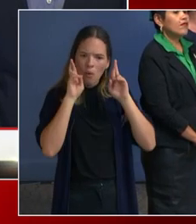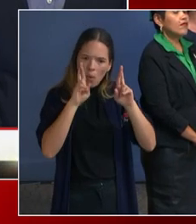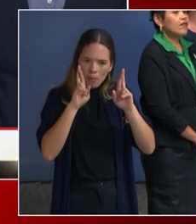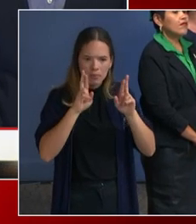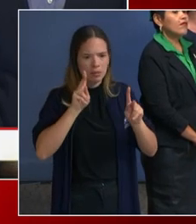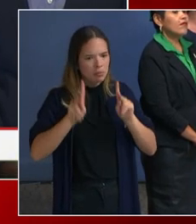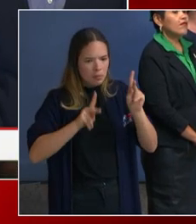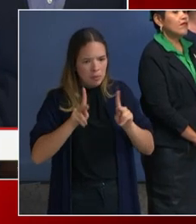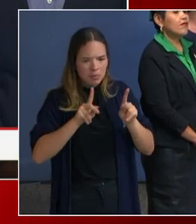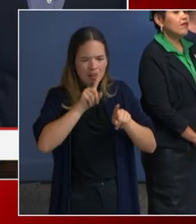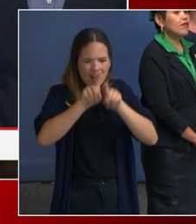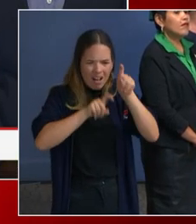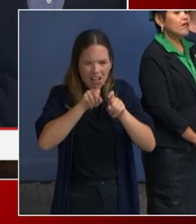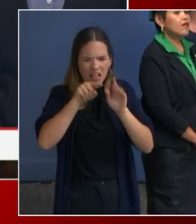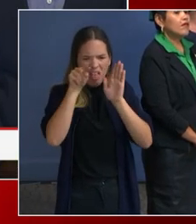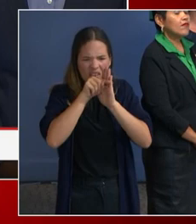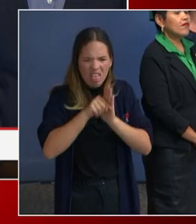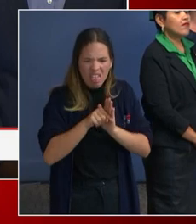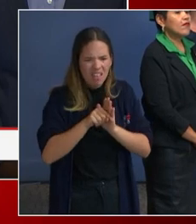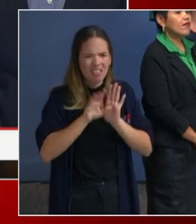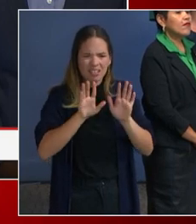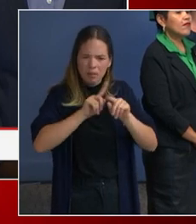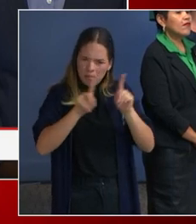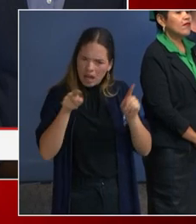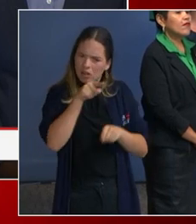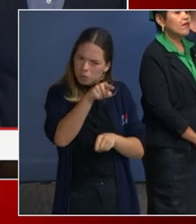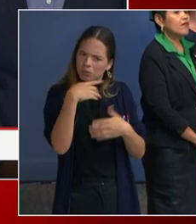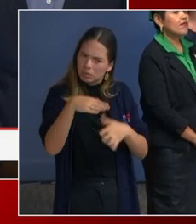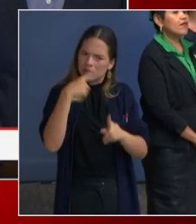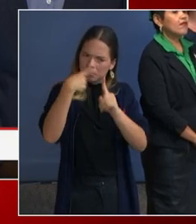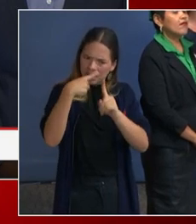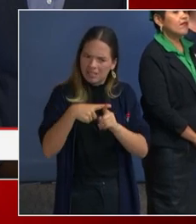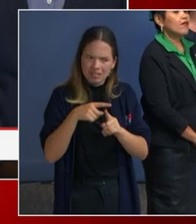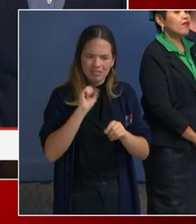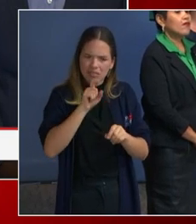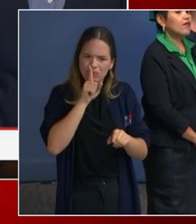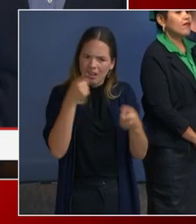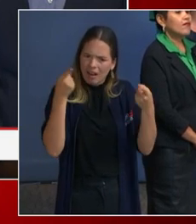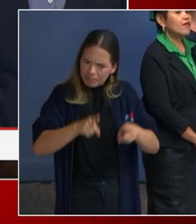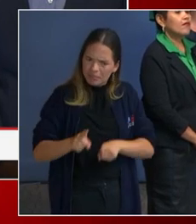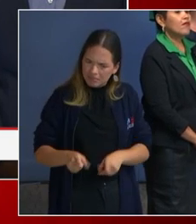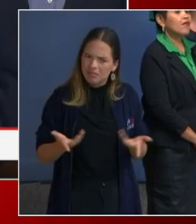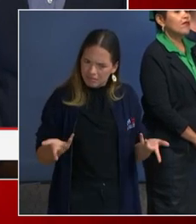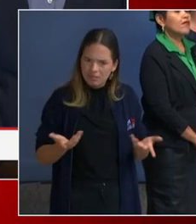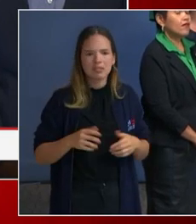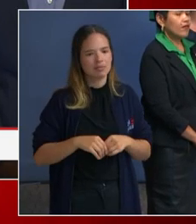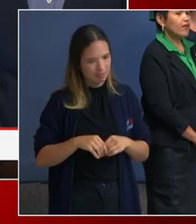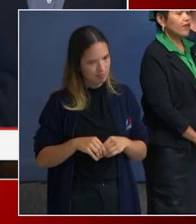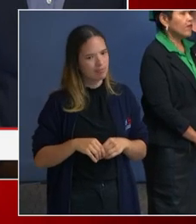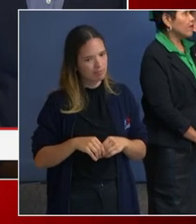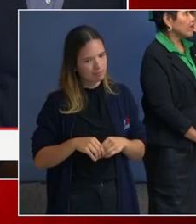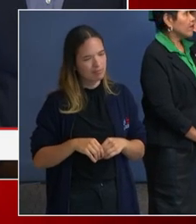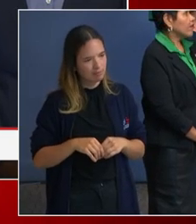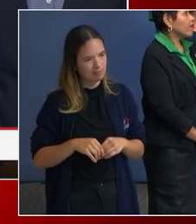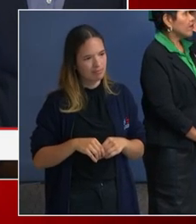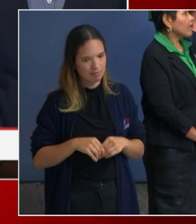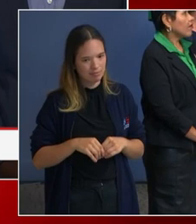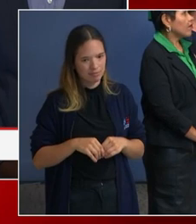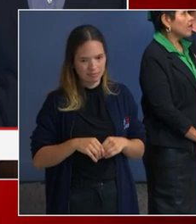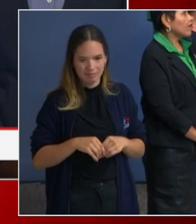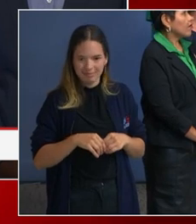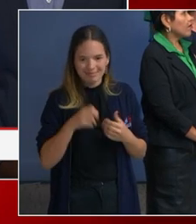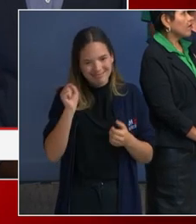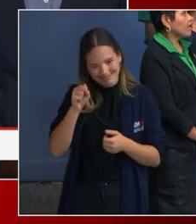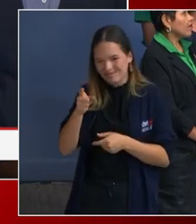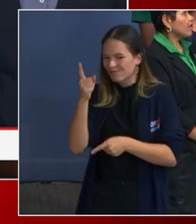negative questions look at the positive steps that we're taking to help these people who are the most vulnerable. You said it right. It's